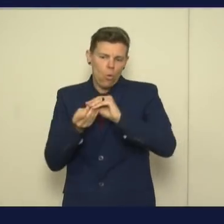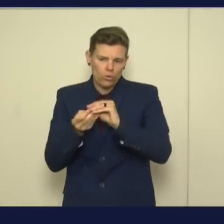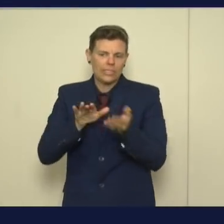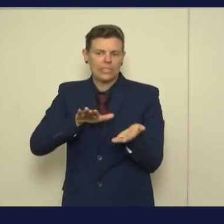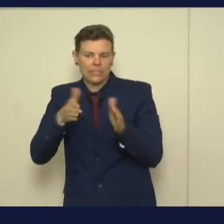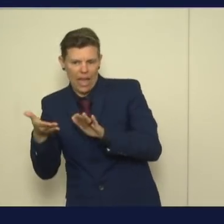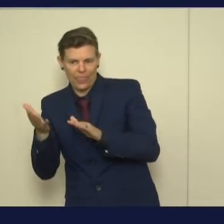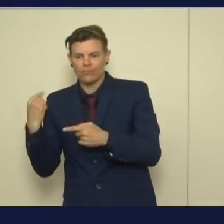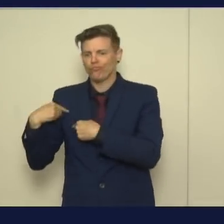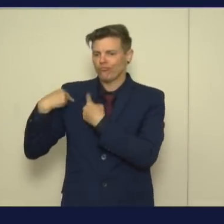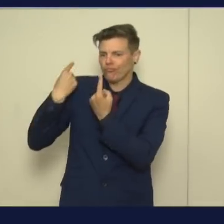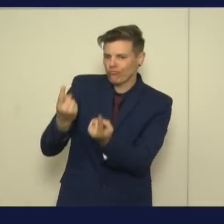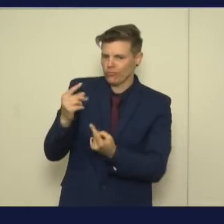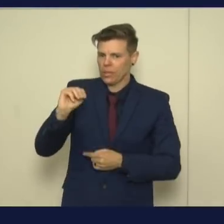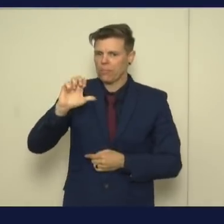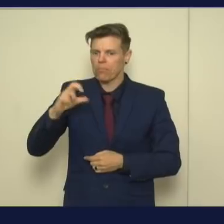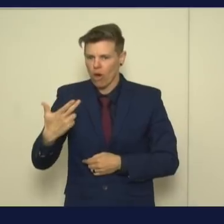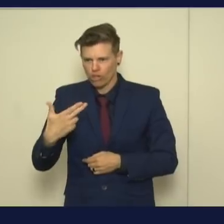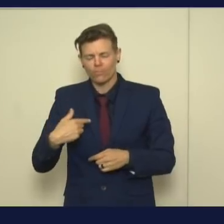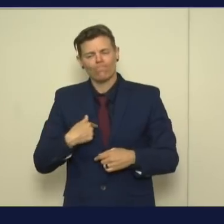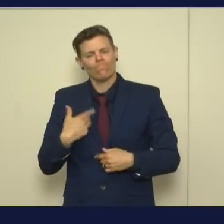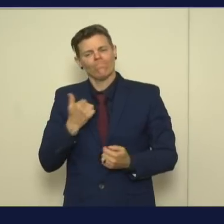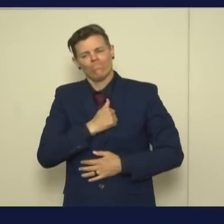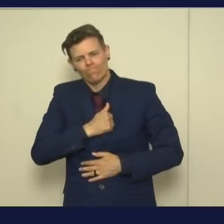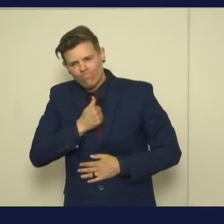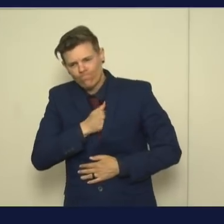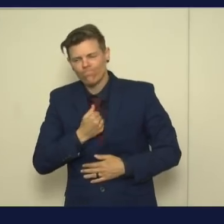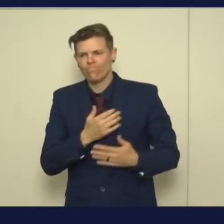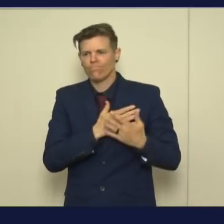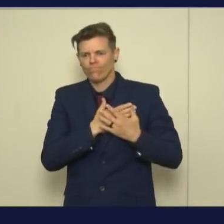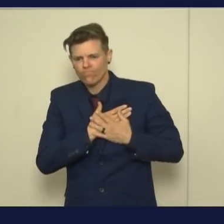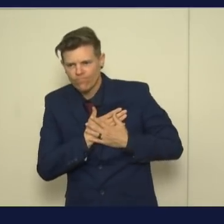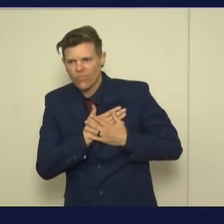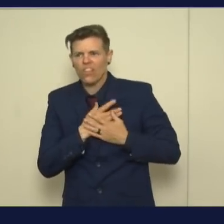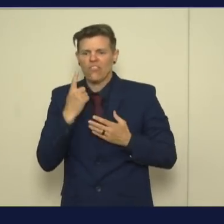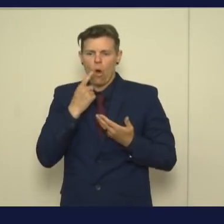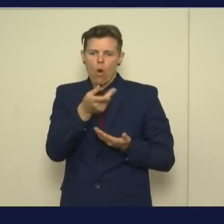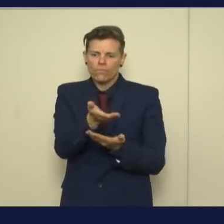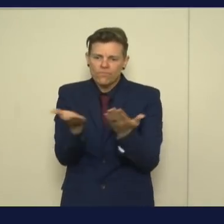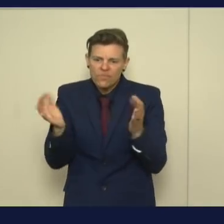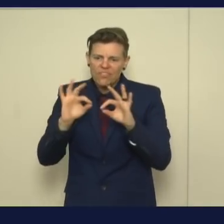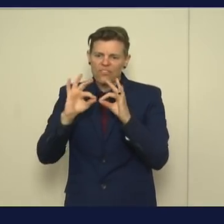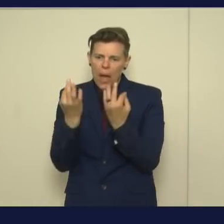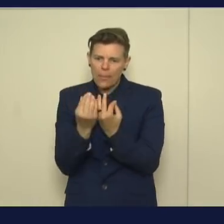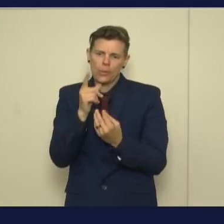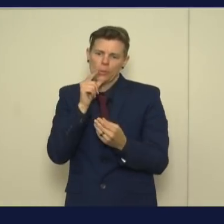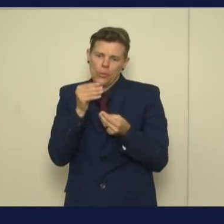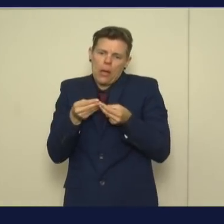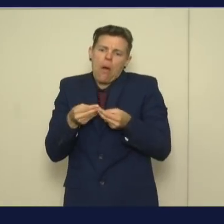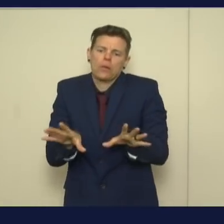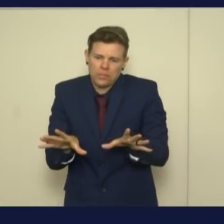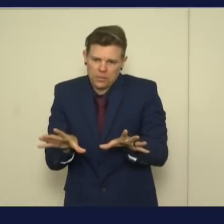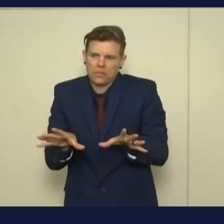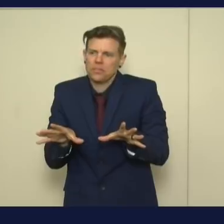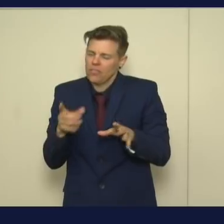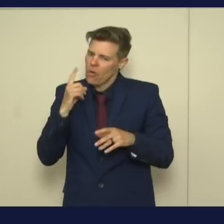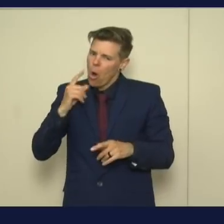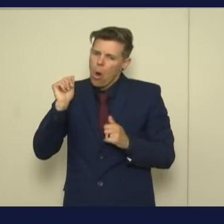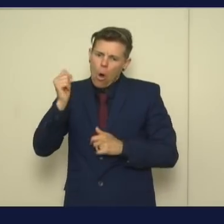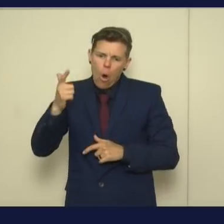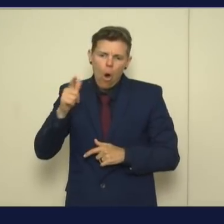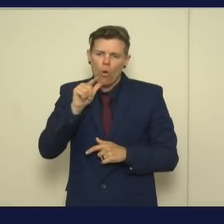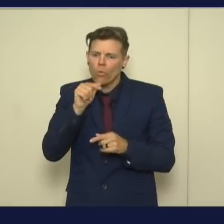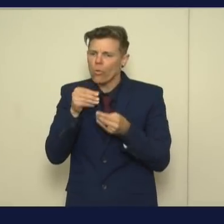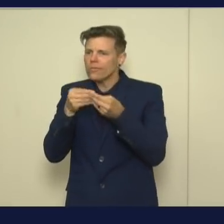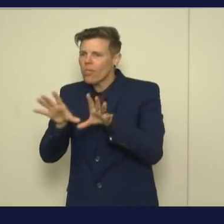our condolences. These are really painful to talk about, painful for the entire country, given that our mortality